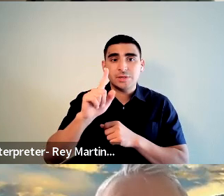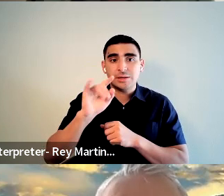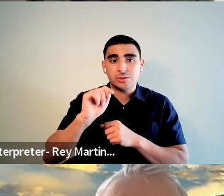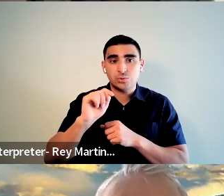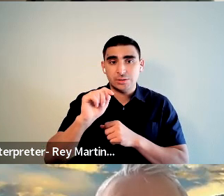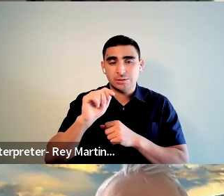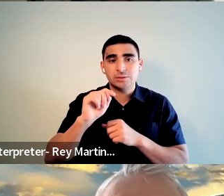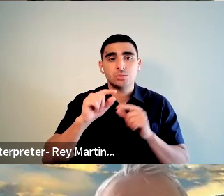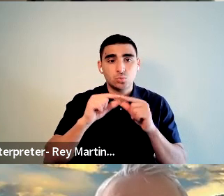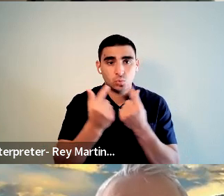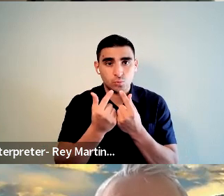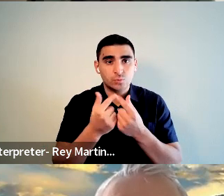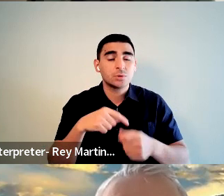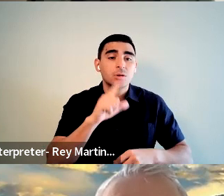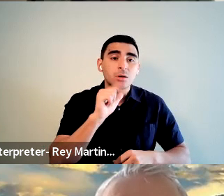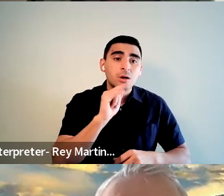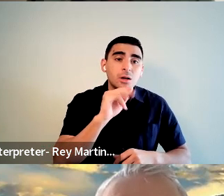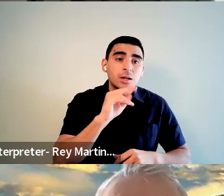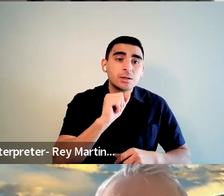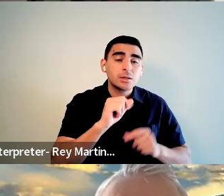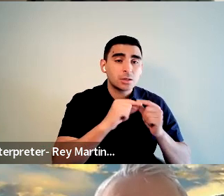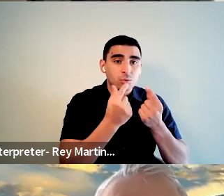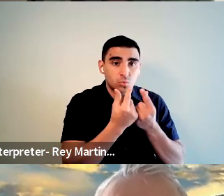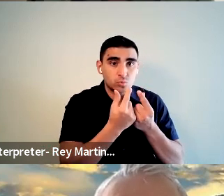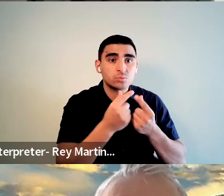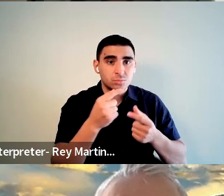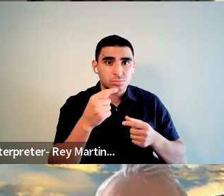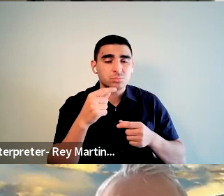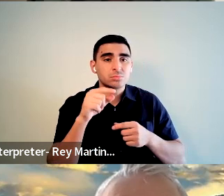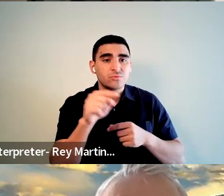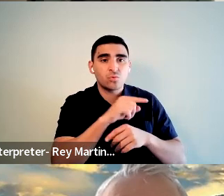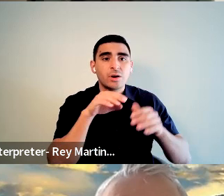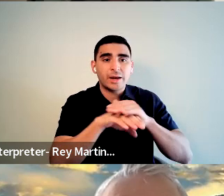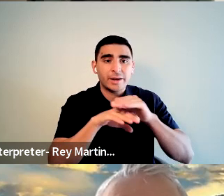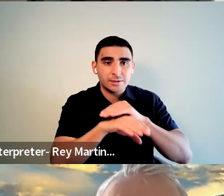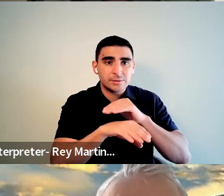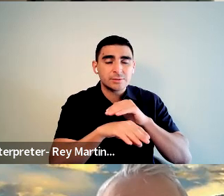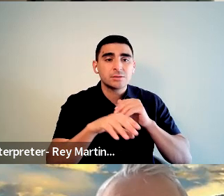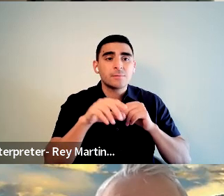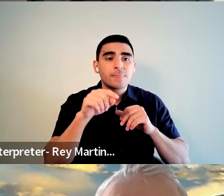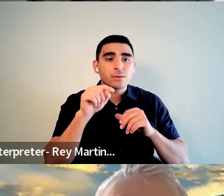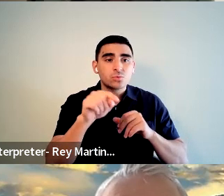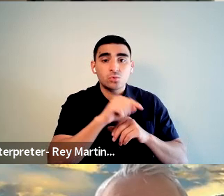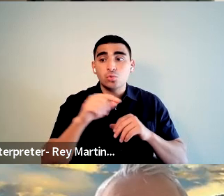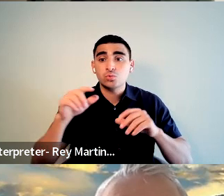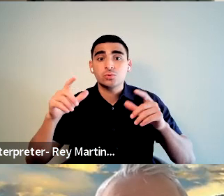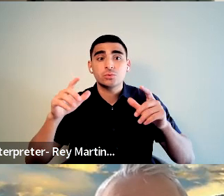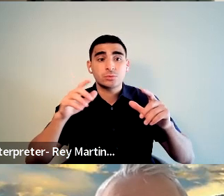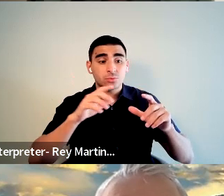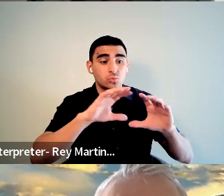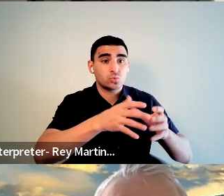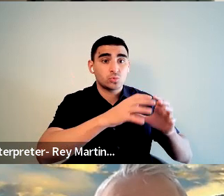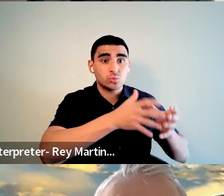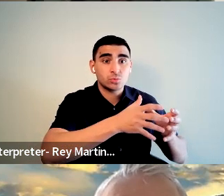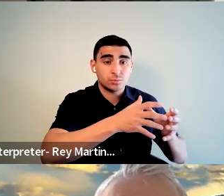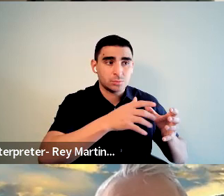issues of the most marginalized folks are also shared broadly, as we see when something happens like the